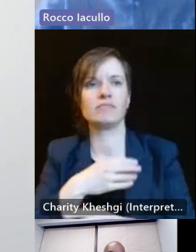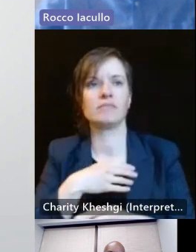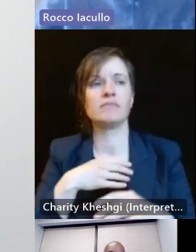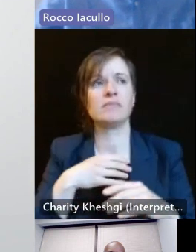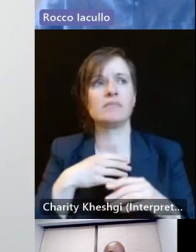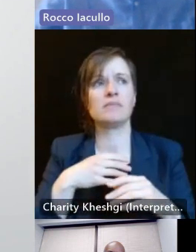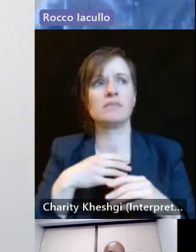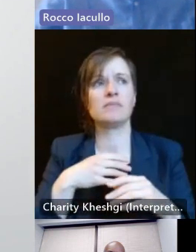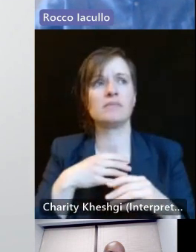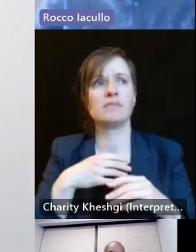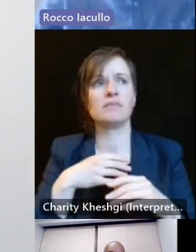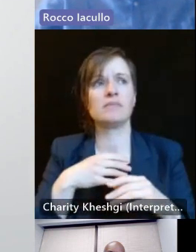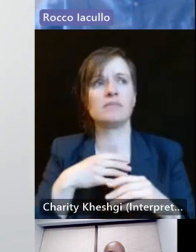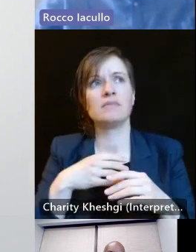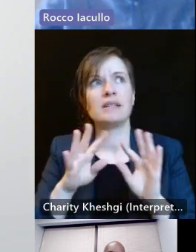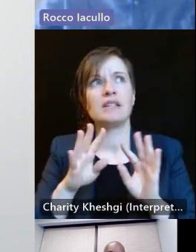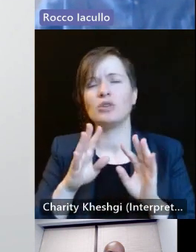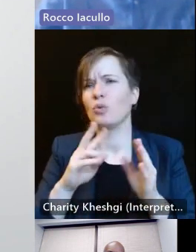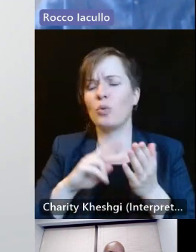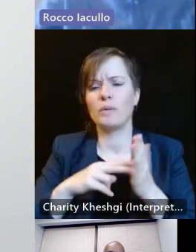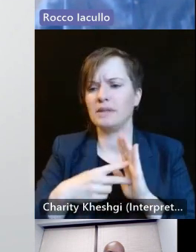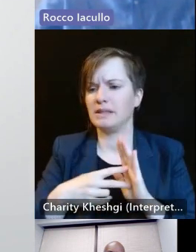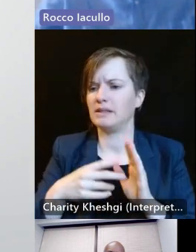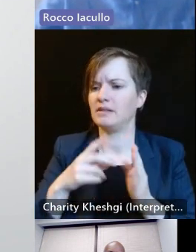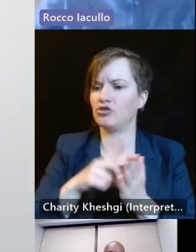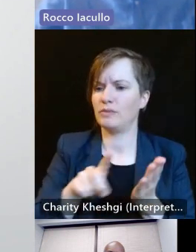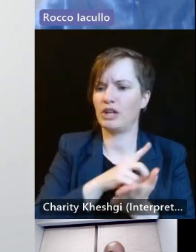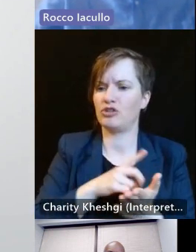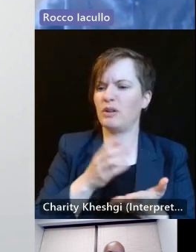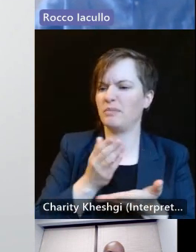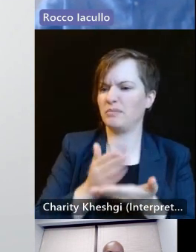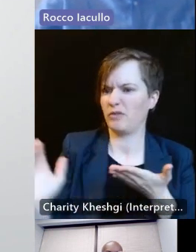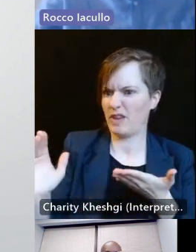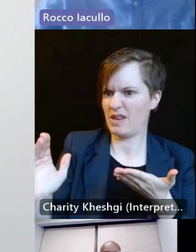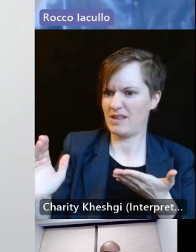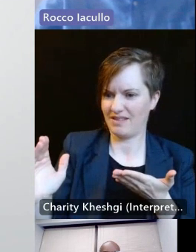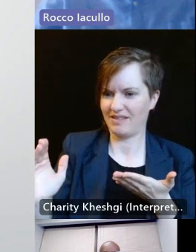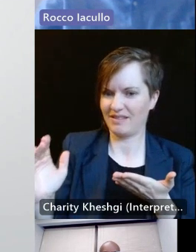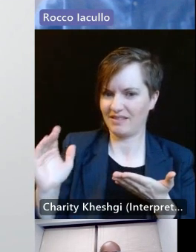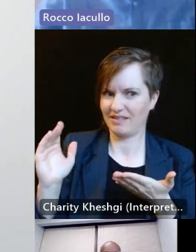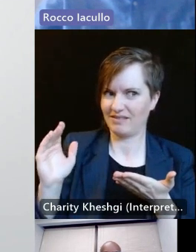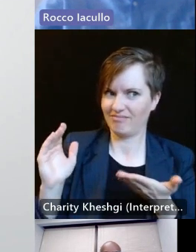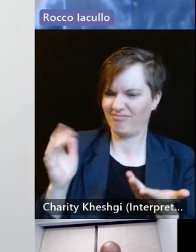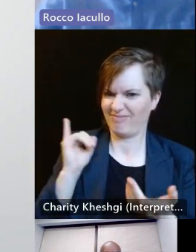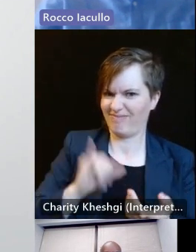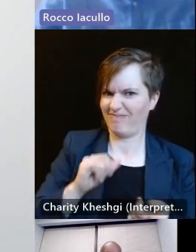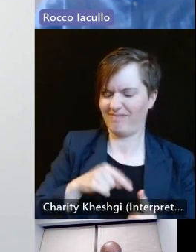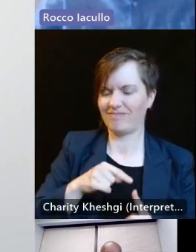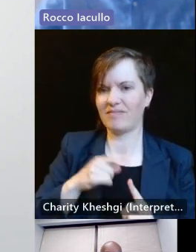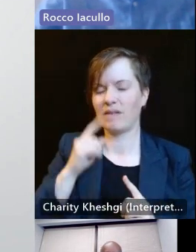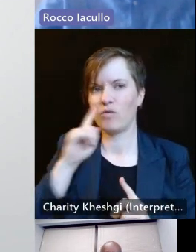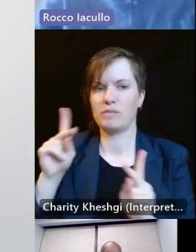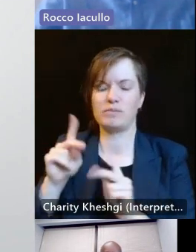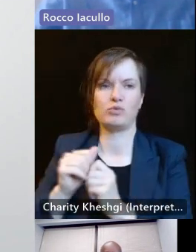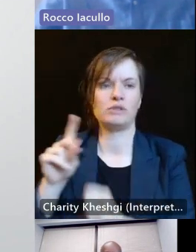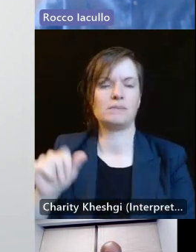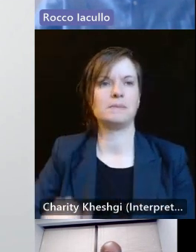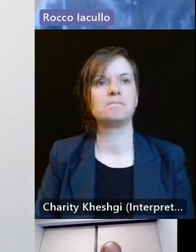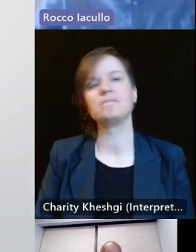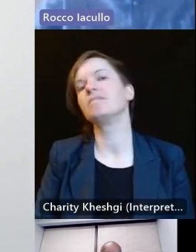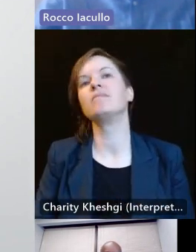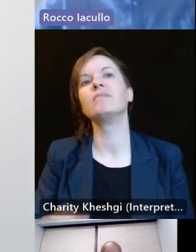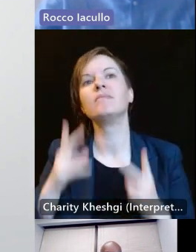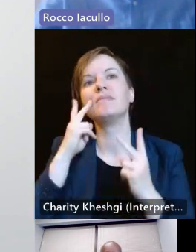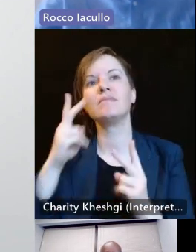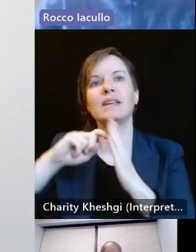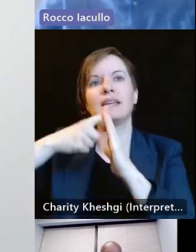against individuals with disabilities. And as you can see through this list of key protections and rights,